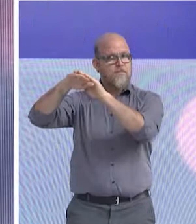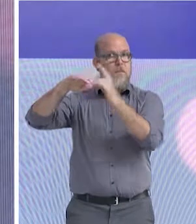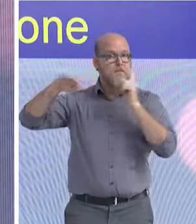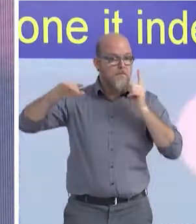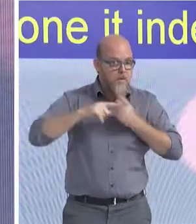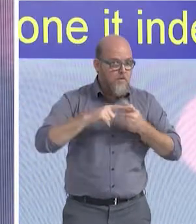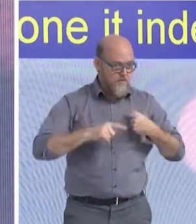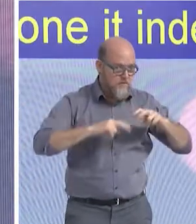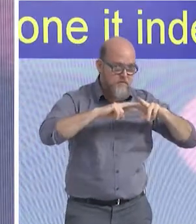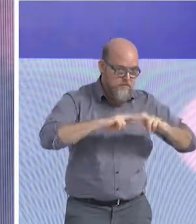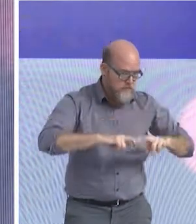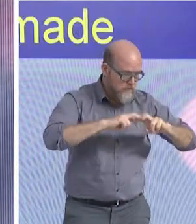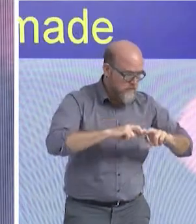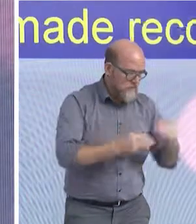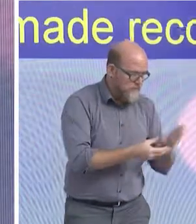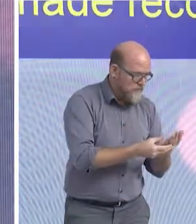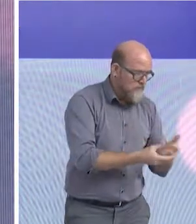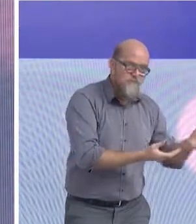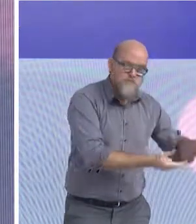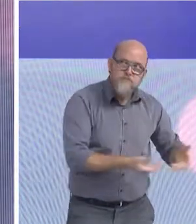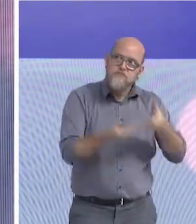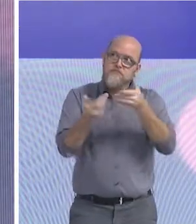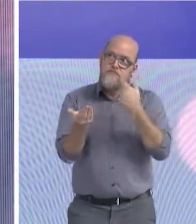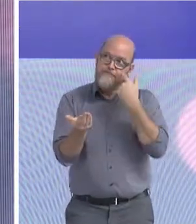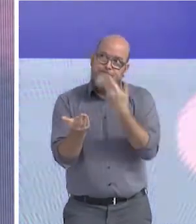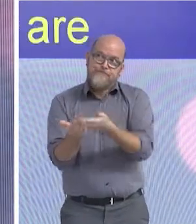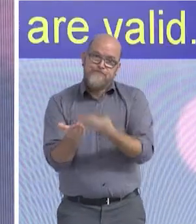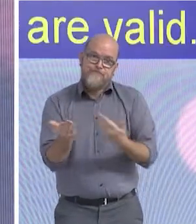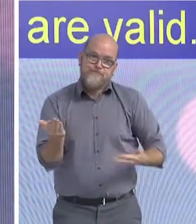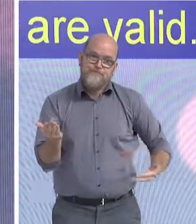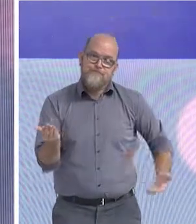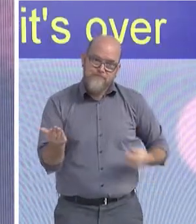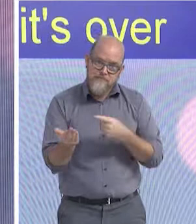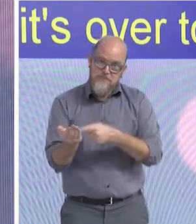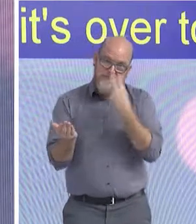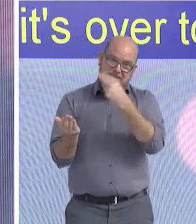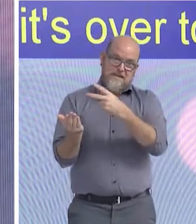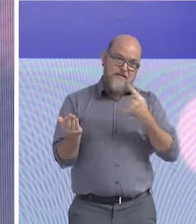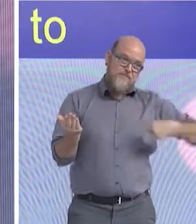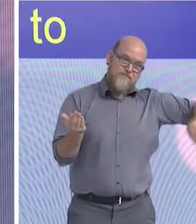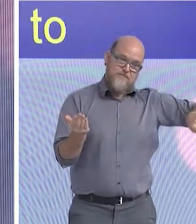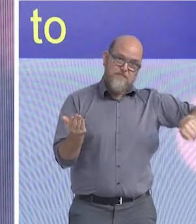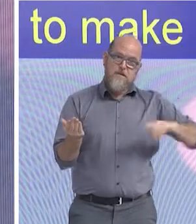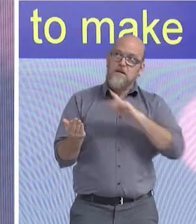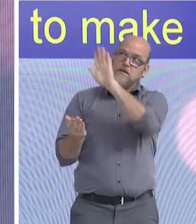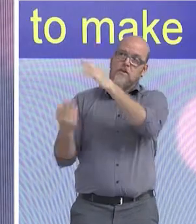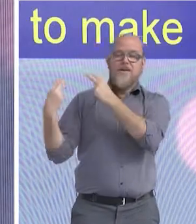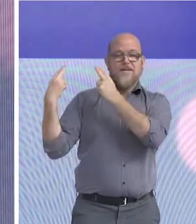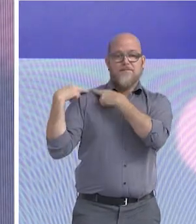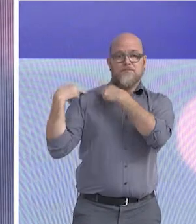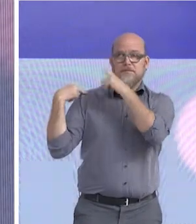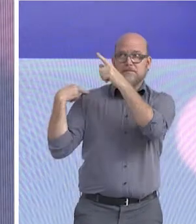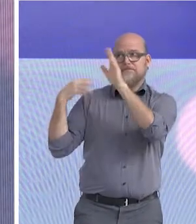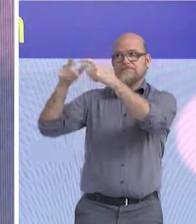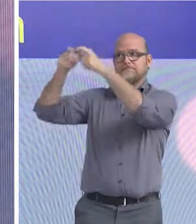made recommendations that I feel are valid. But after that, it's over to the institution to make its particular choices in relation to